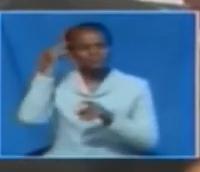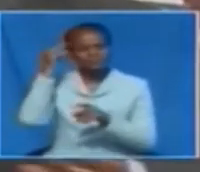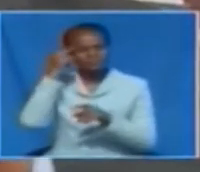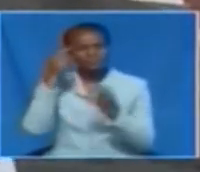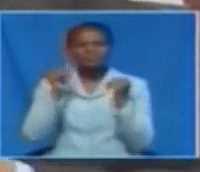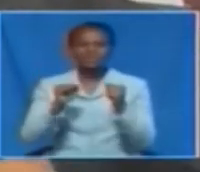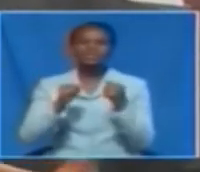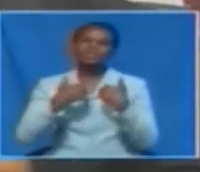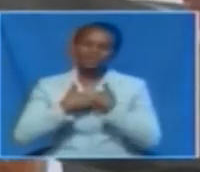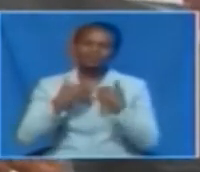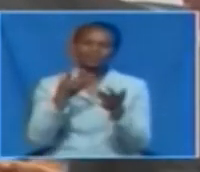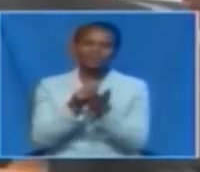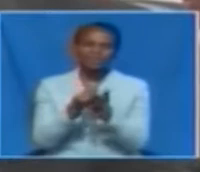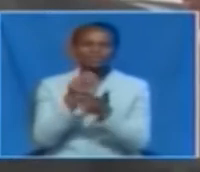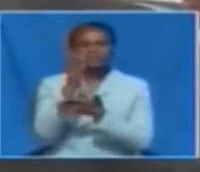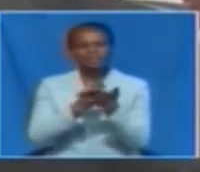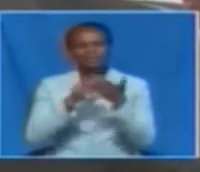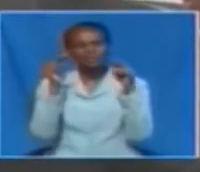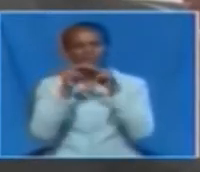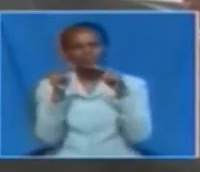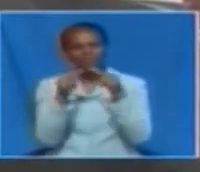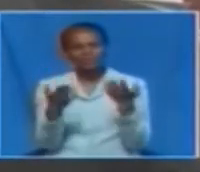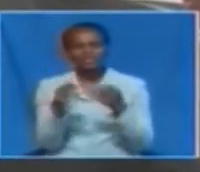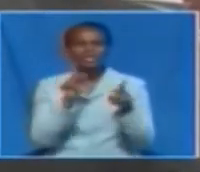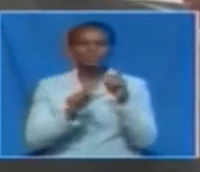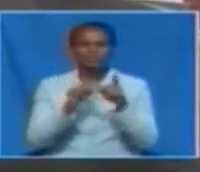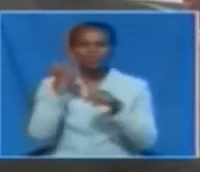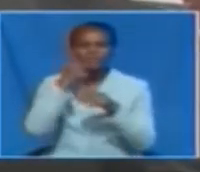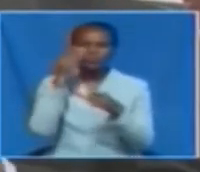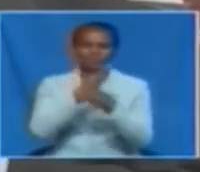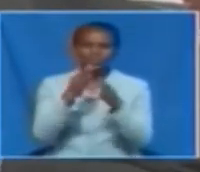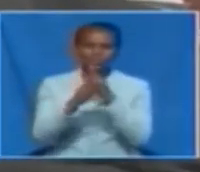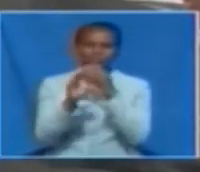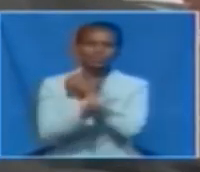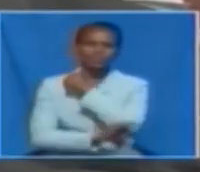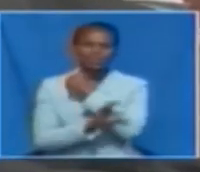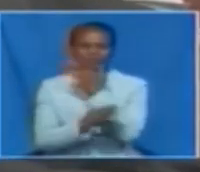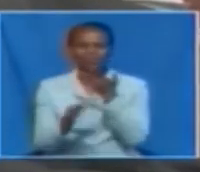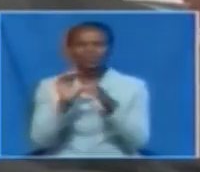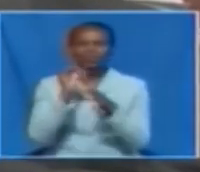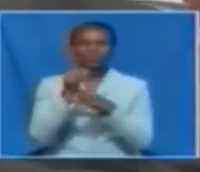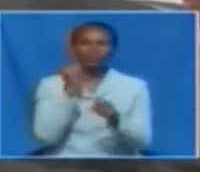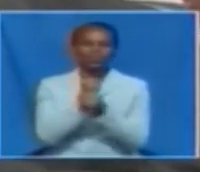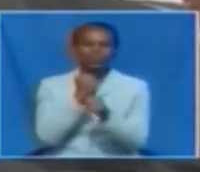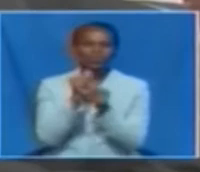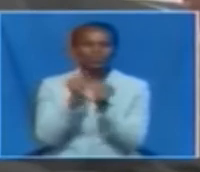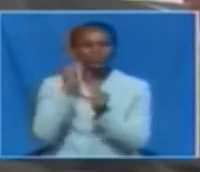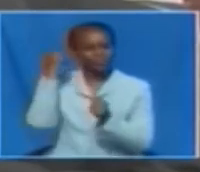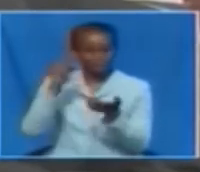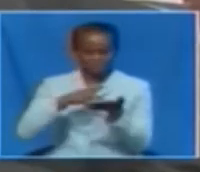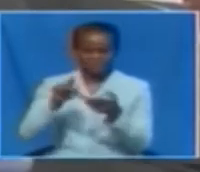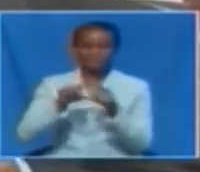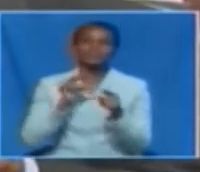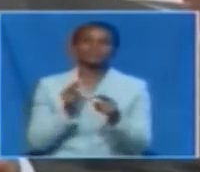could get money from some contracts of people that are doing contracts in the country and they work with the party. But we don't have that